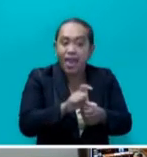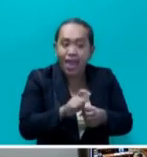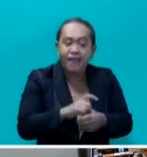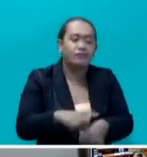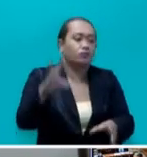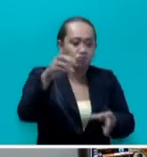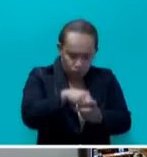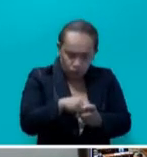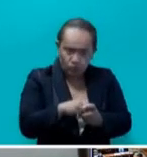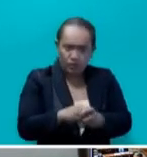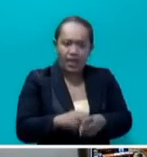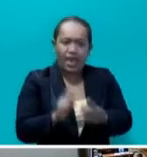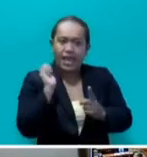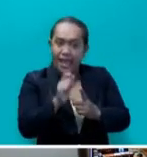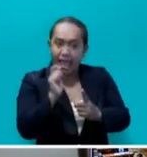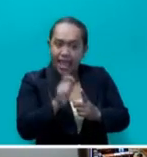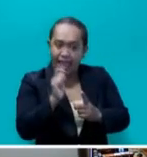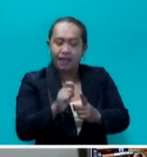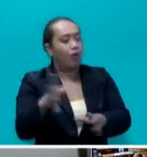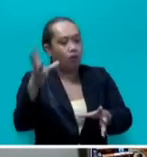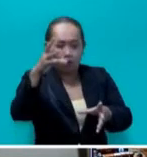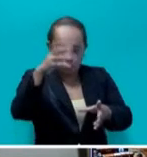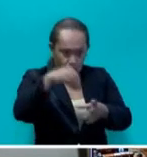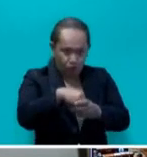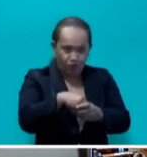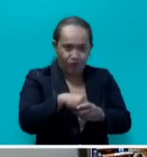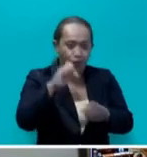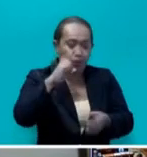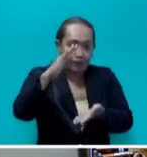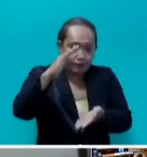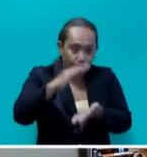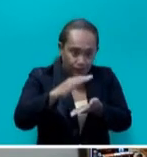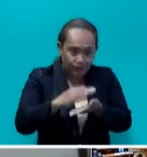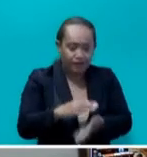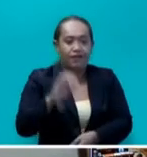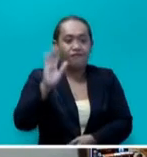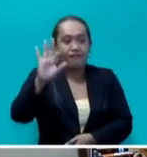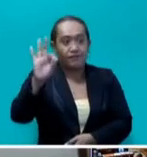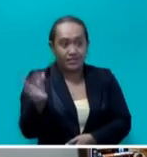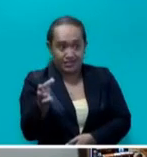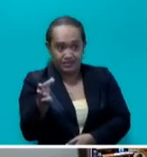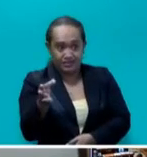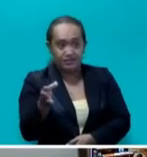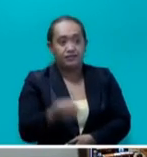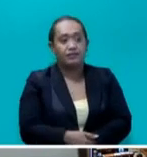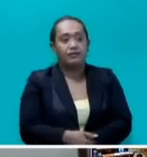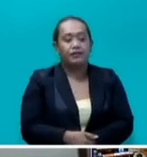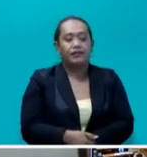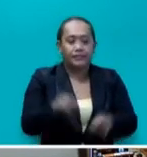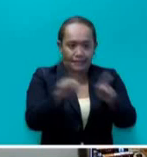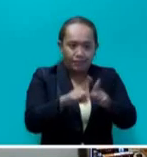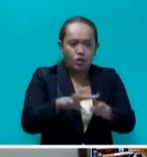other locally manufactured goods which may not be available locally at a reduced rate of duty of 5% fiscal and free import